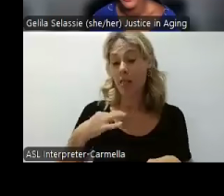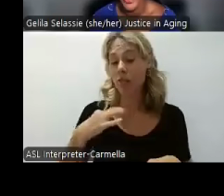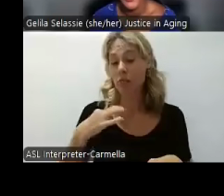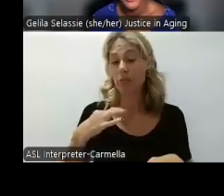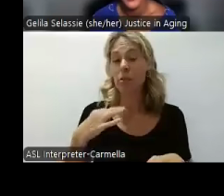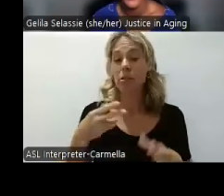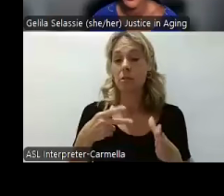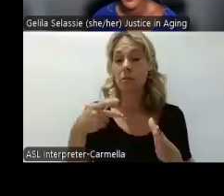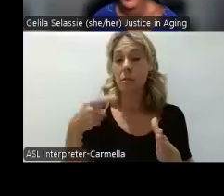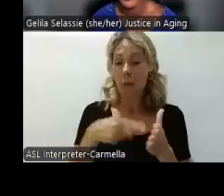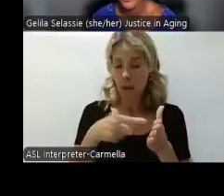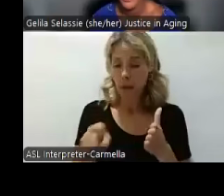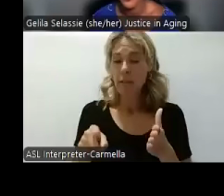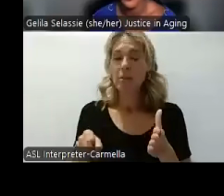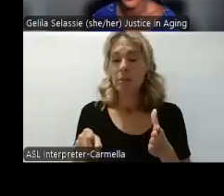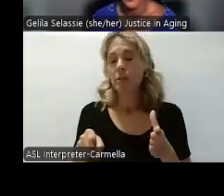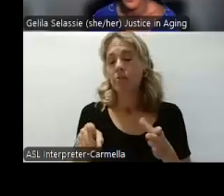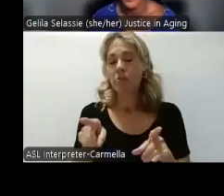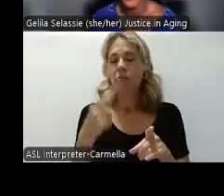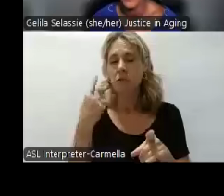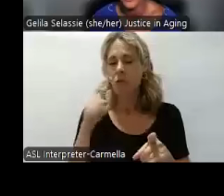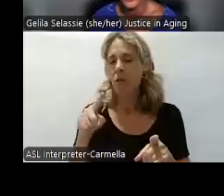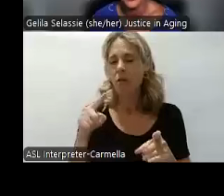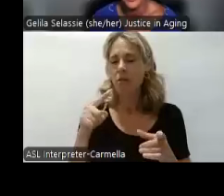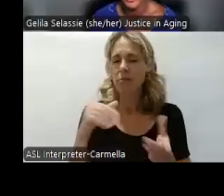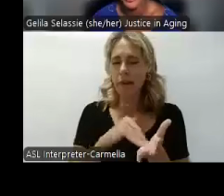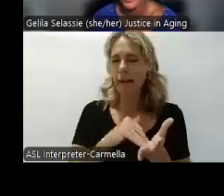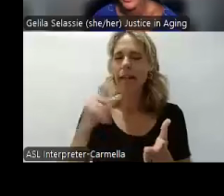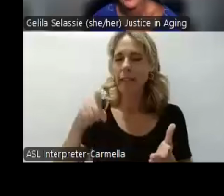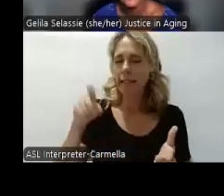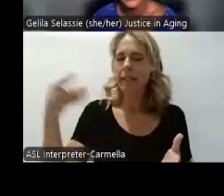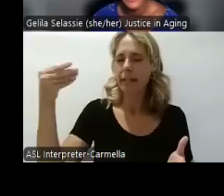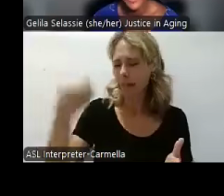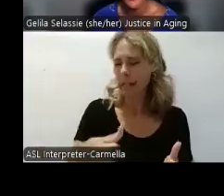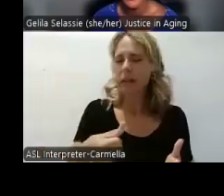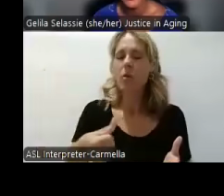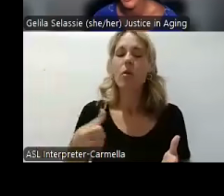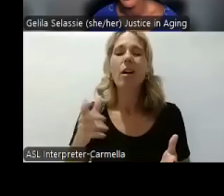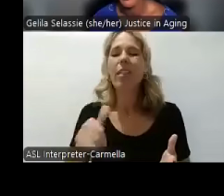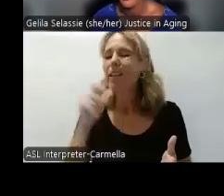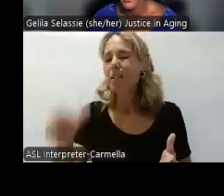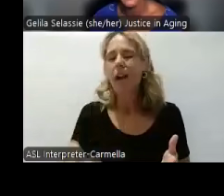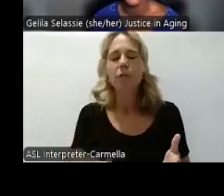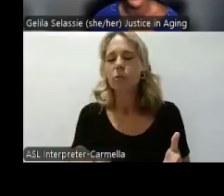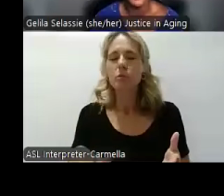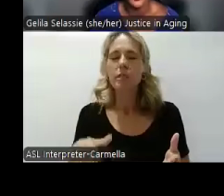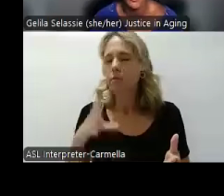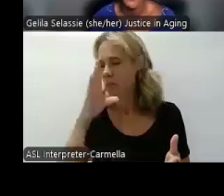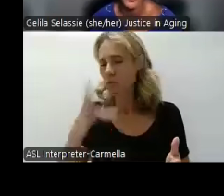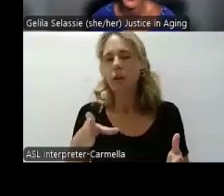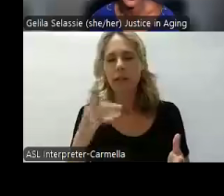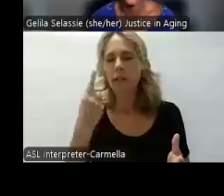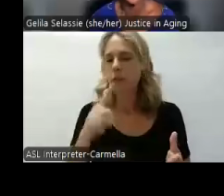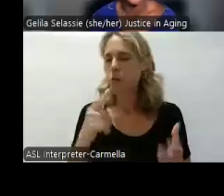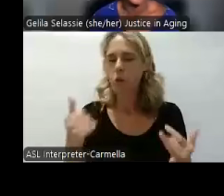however, as the case for medically spend down for medically needy eligibility, does not have to be directed towards